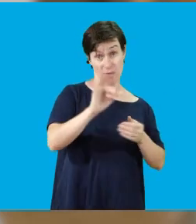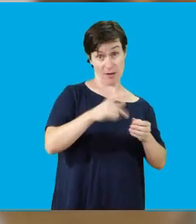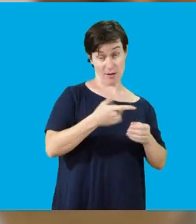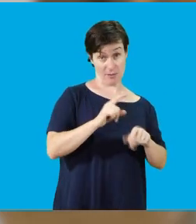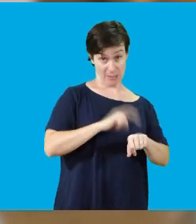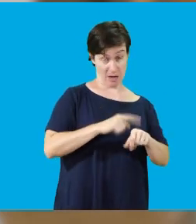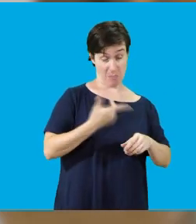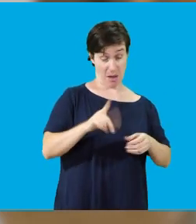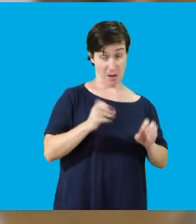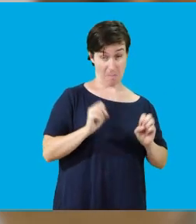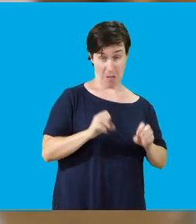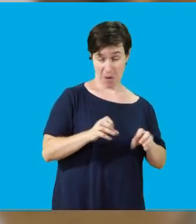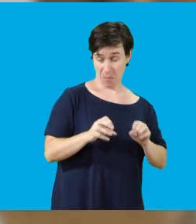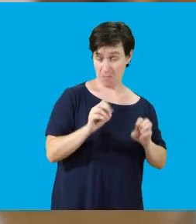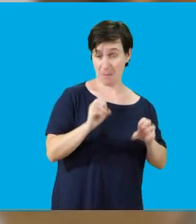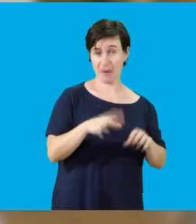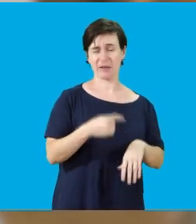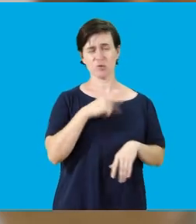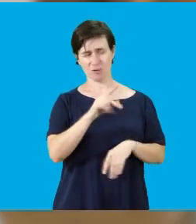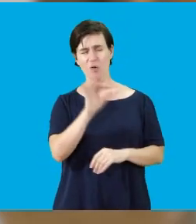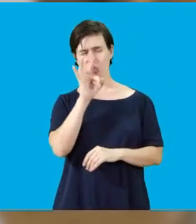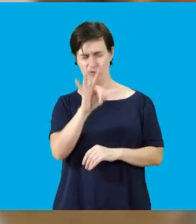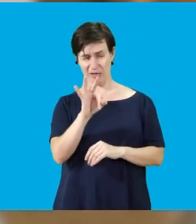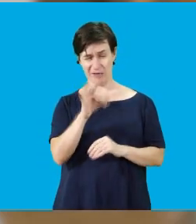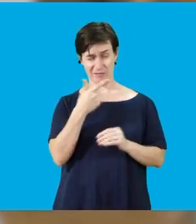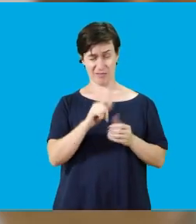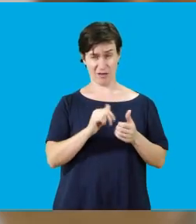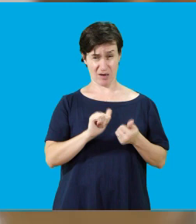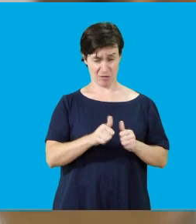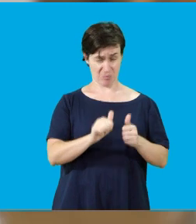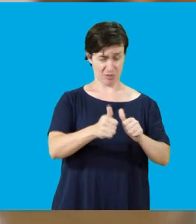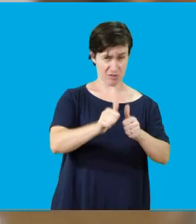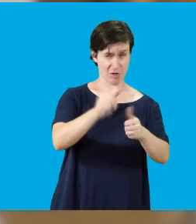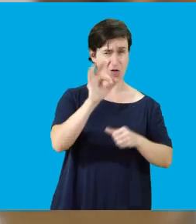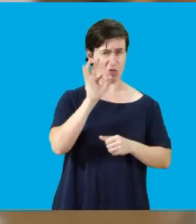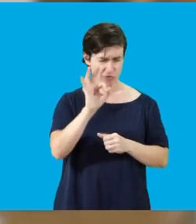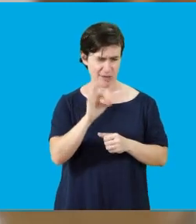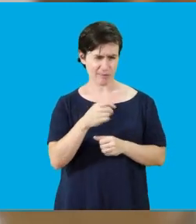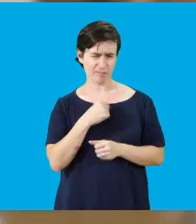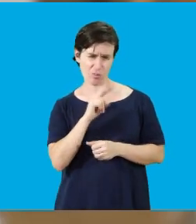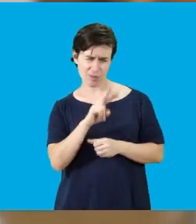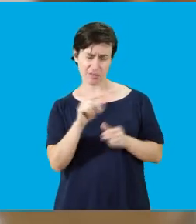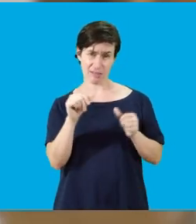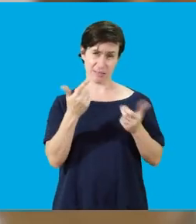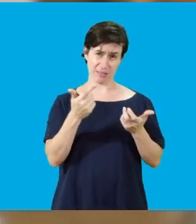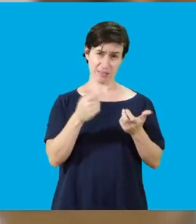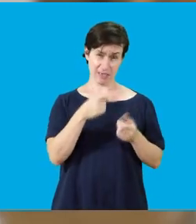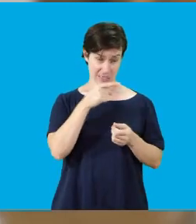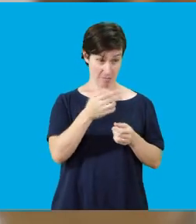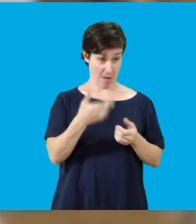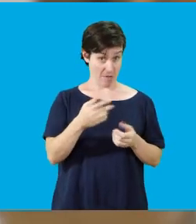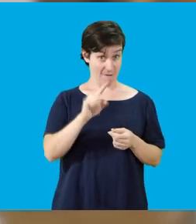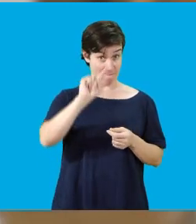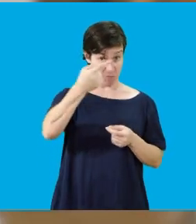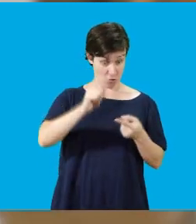games, we will check the possible outcomes of all the 3 games divided all the favorable outcomes of the 3 games, if ever